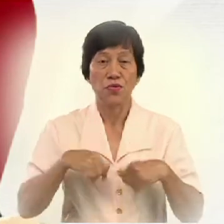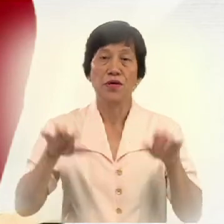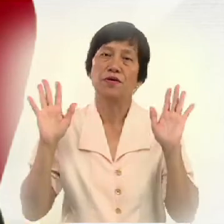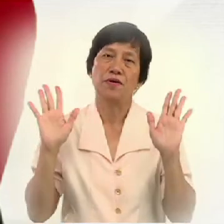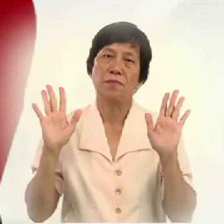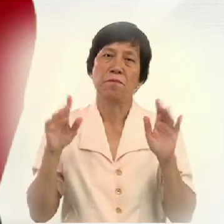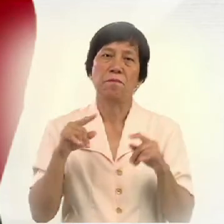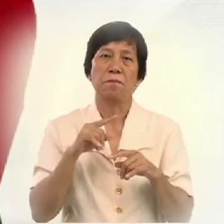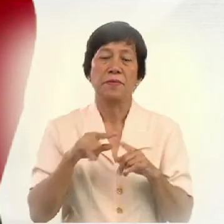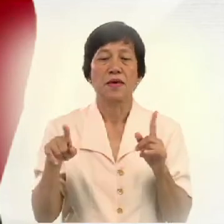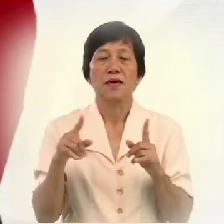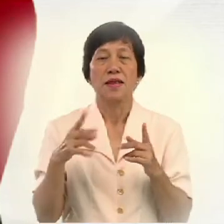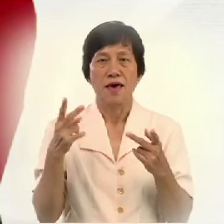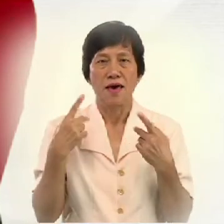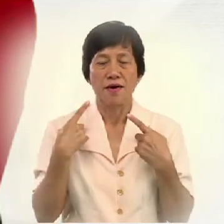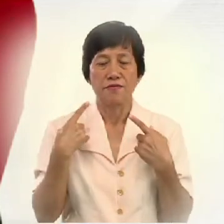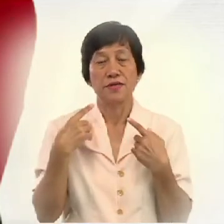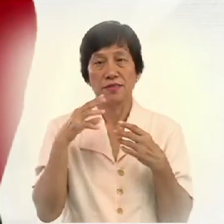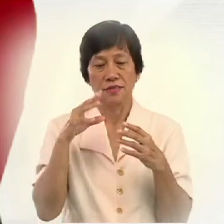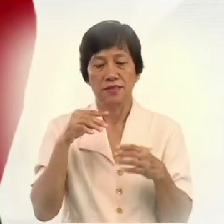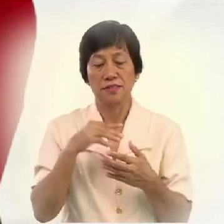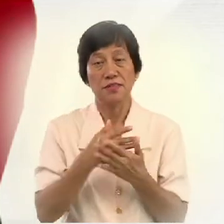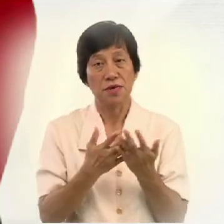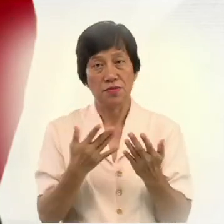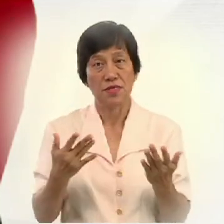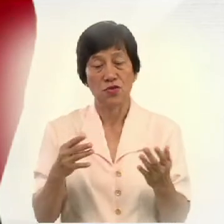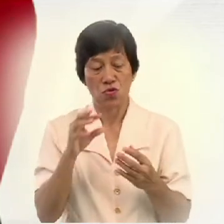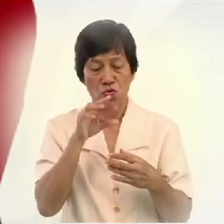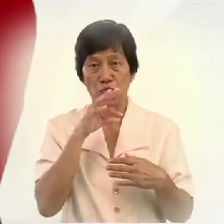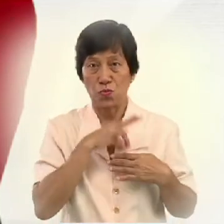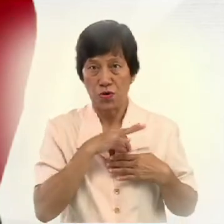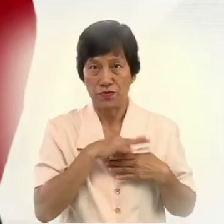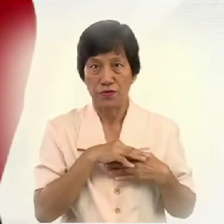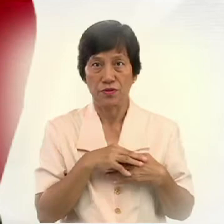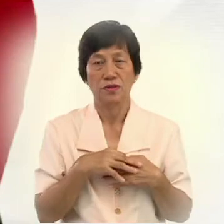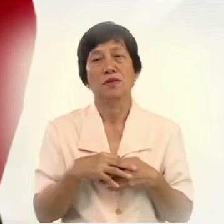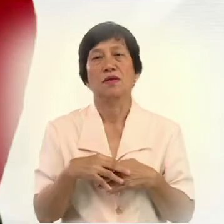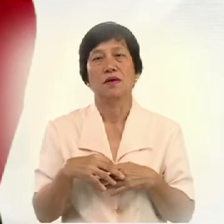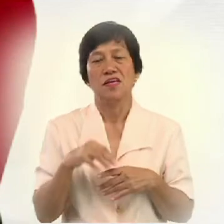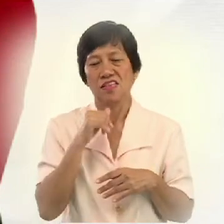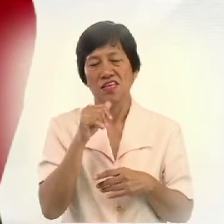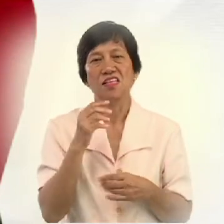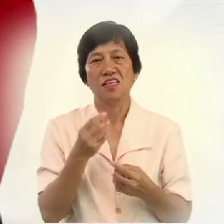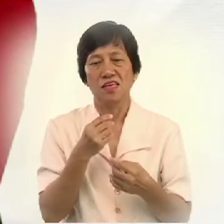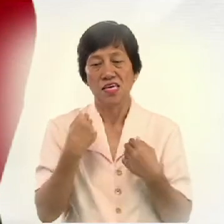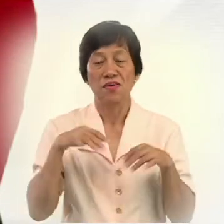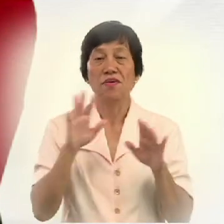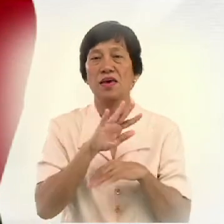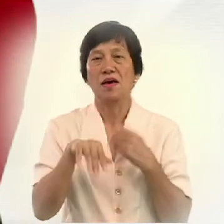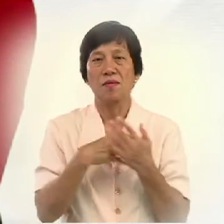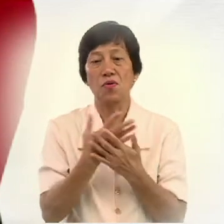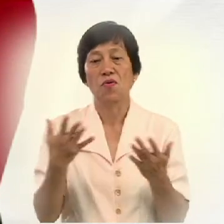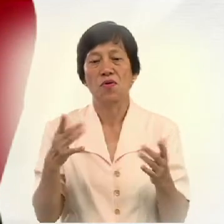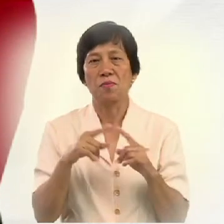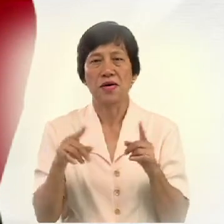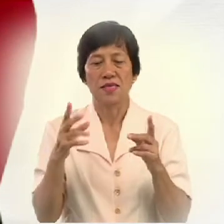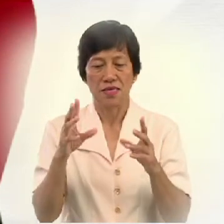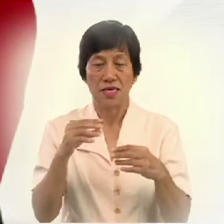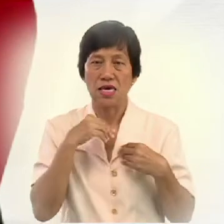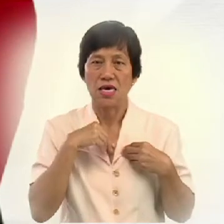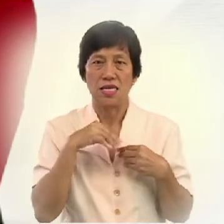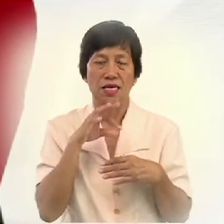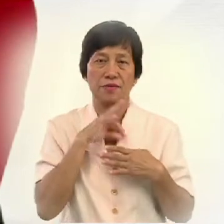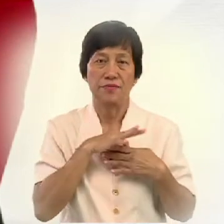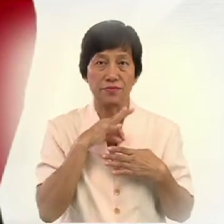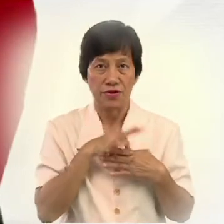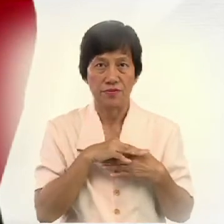is something to give up, but there is so much to gain. You are not really giving up. You are gaining everything